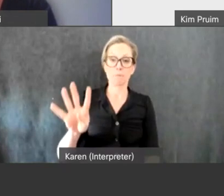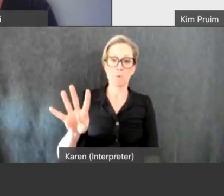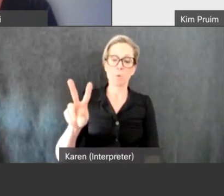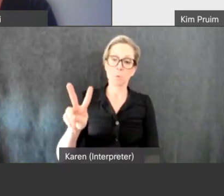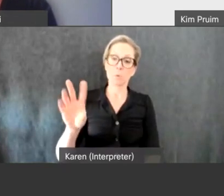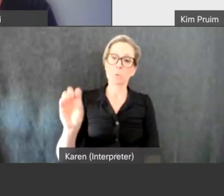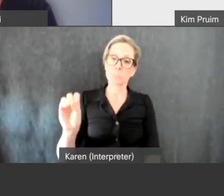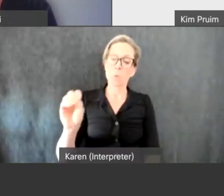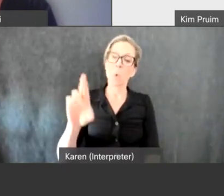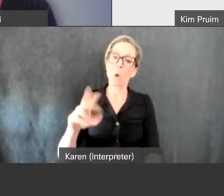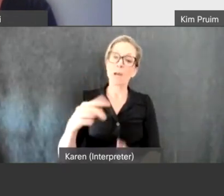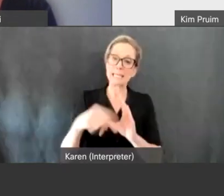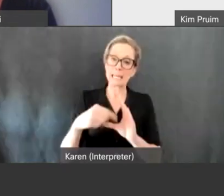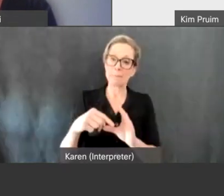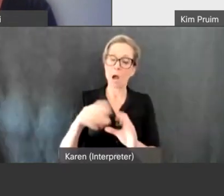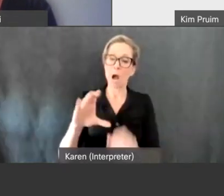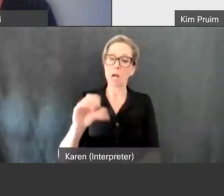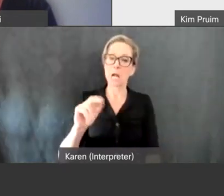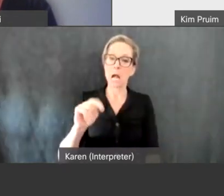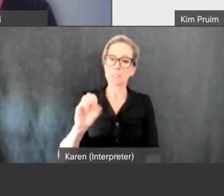410-313-6420 or email us at